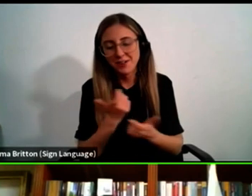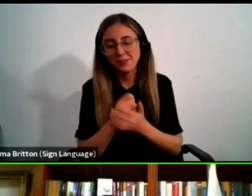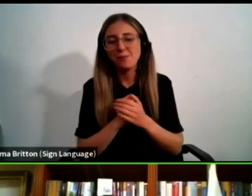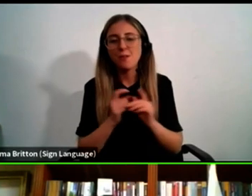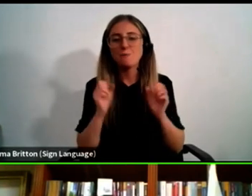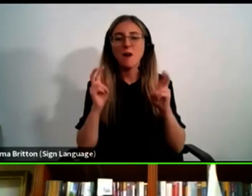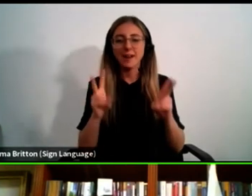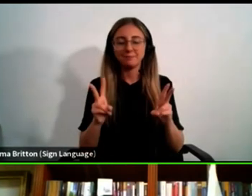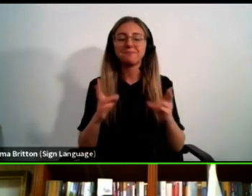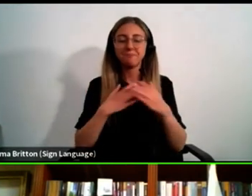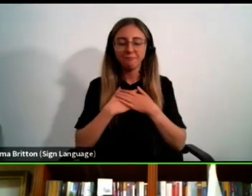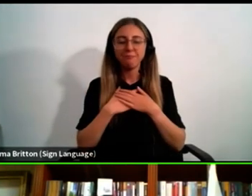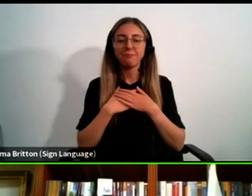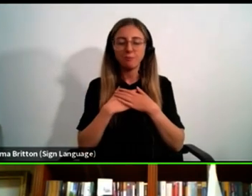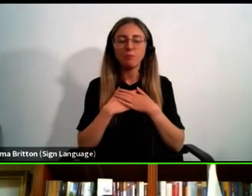Okay, no, if